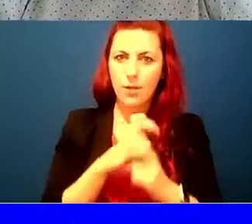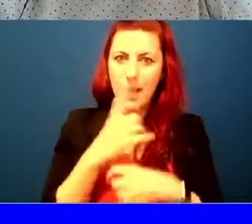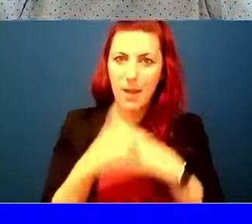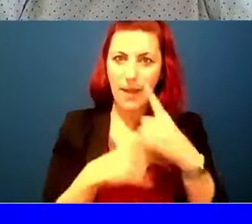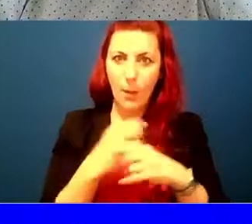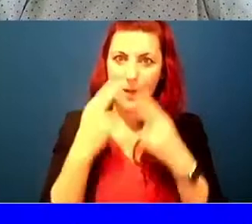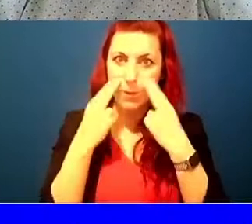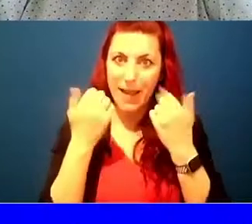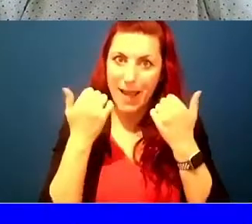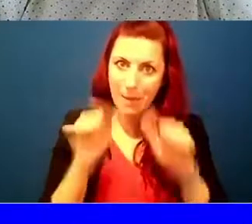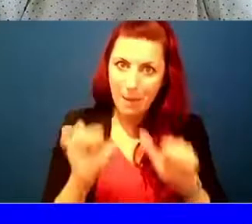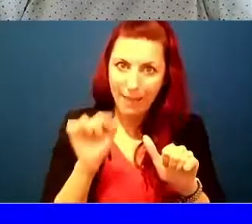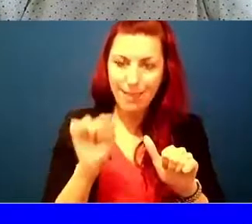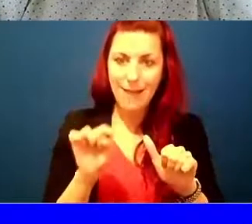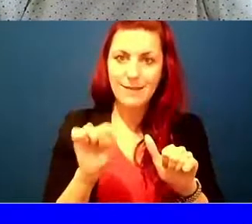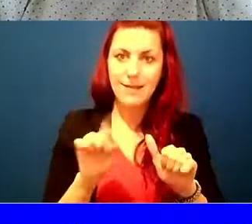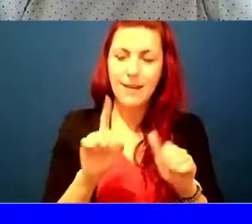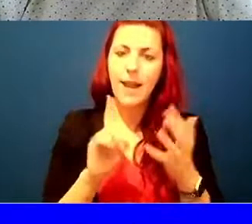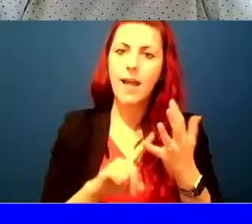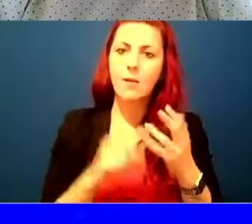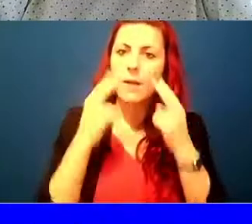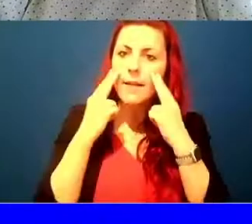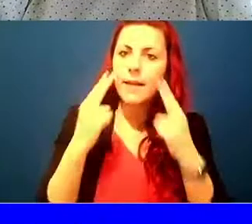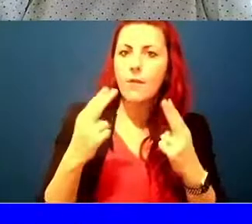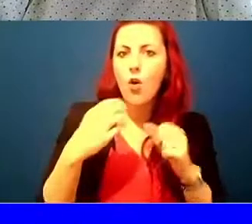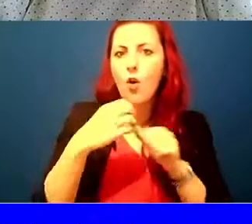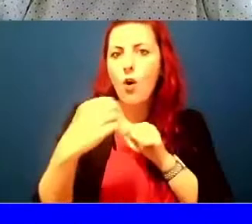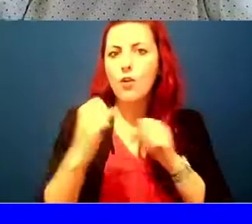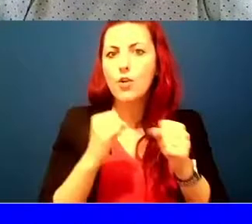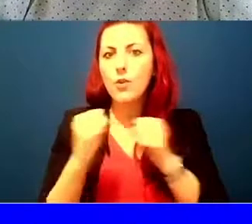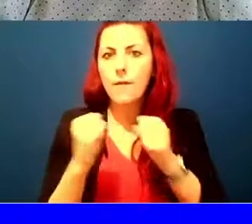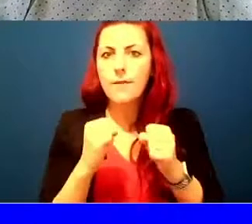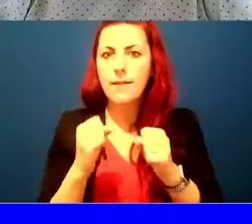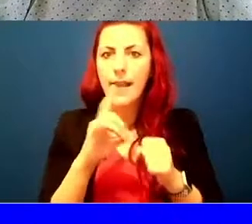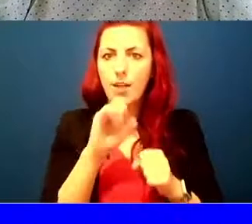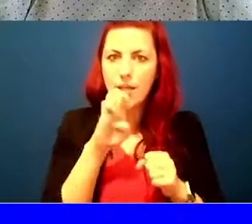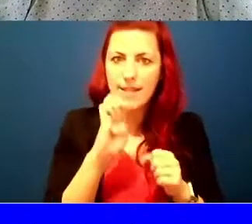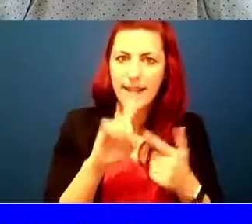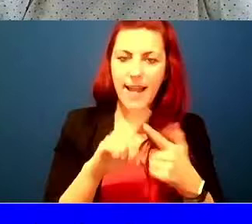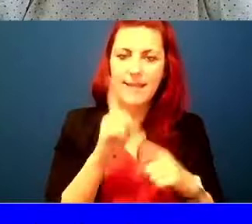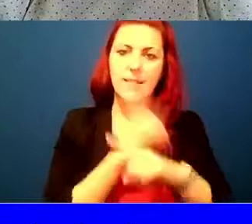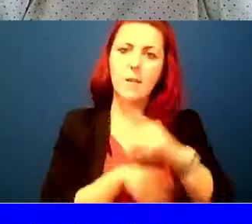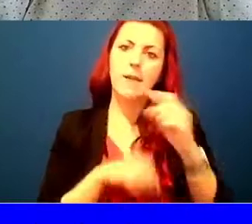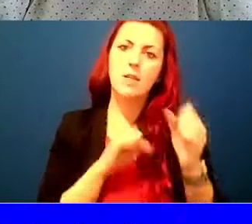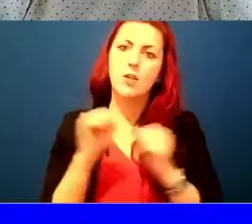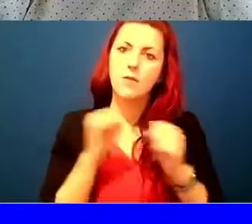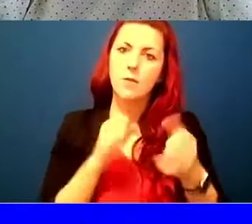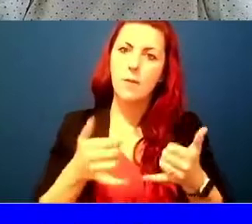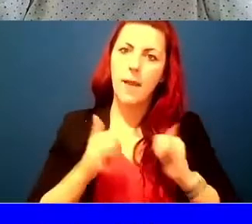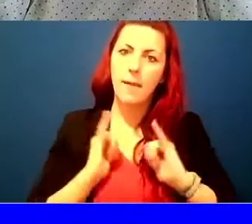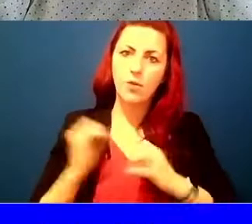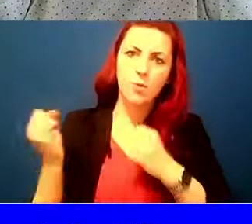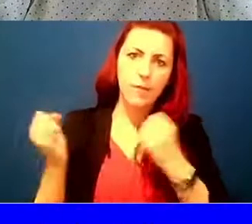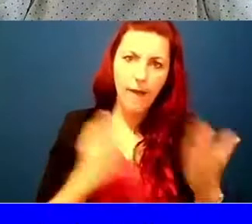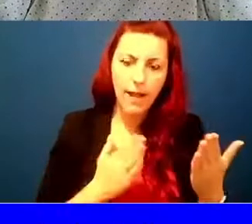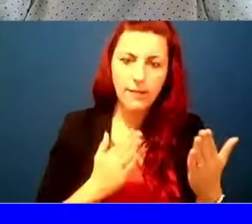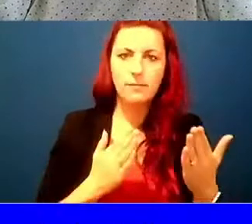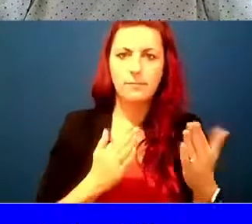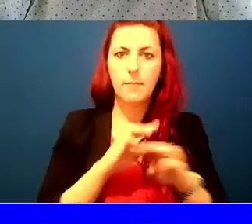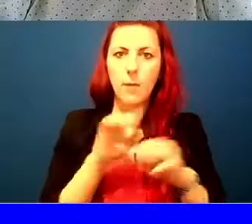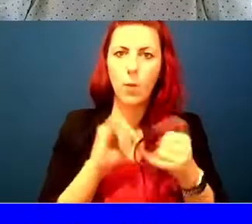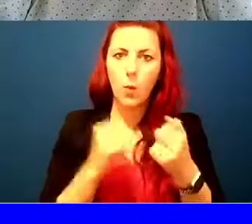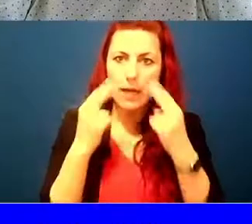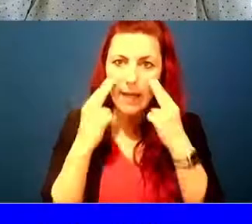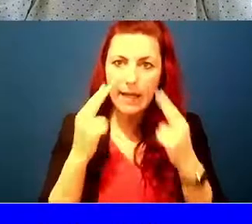implemented. There's also a need for our other services, the HSE and disability services, to provide those enduring supports that might